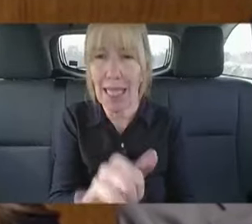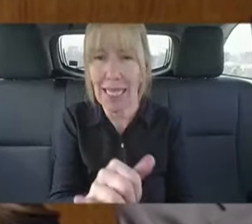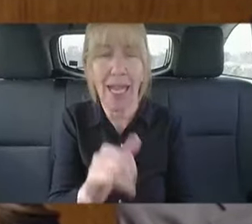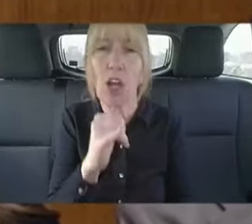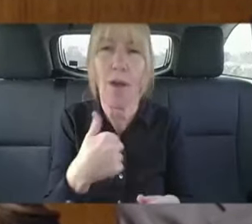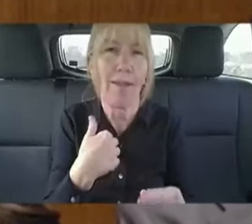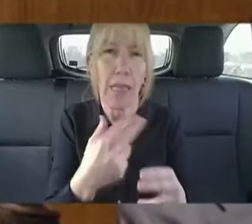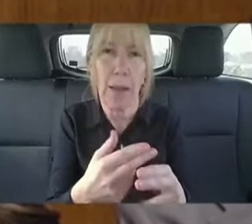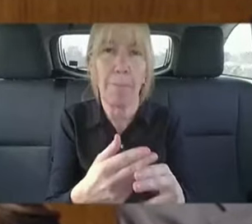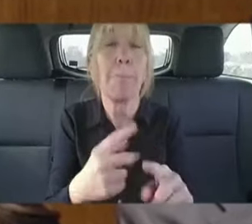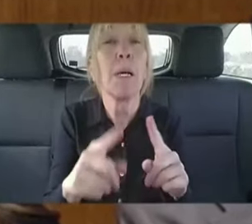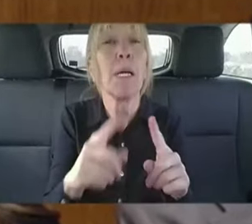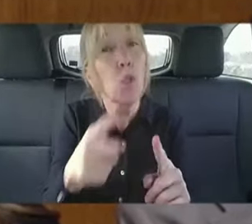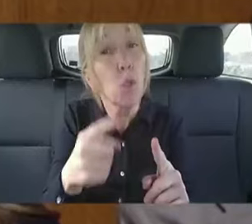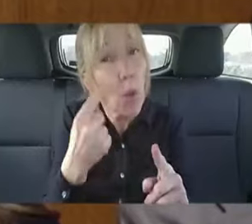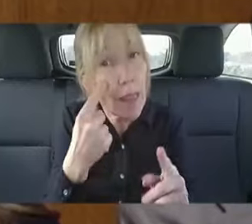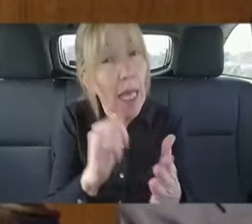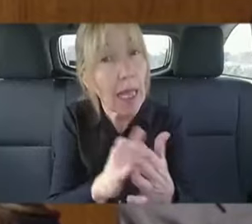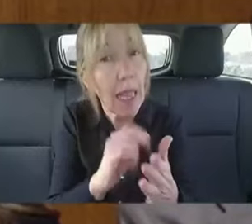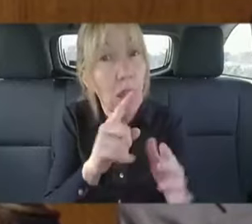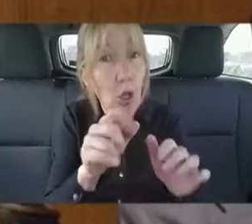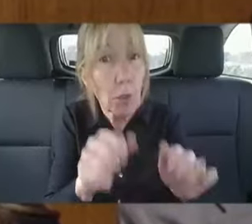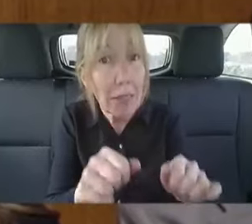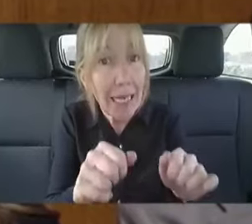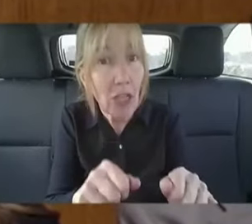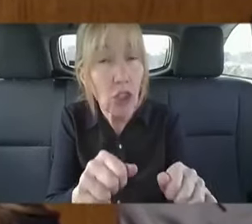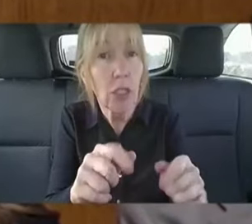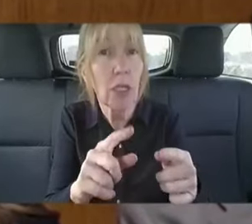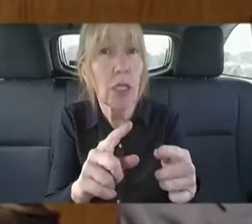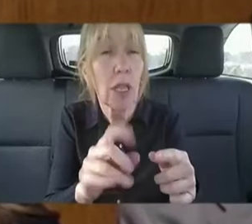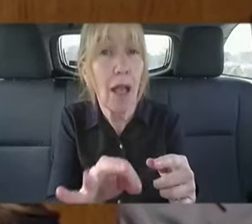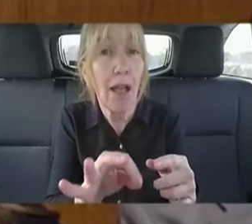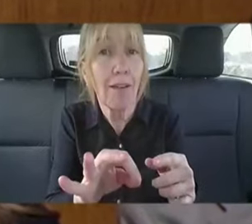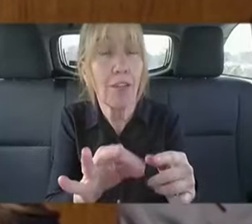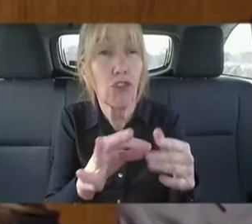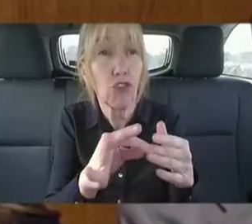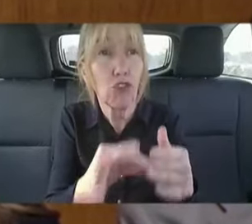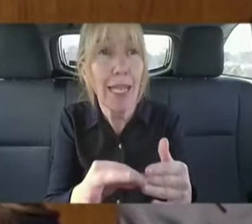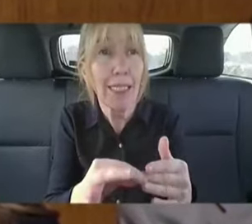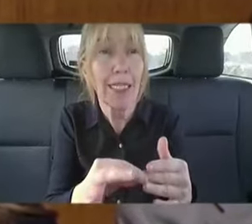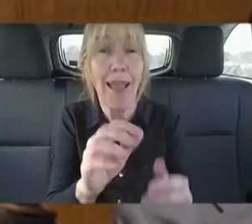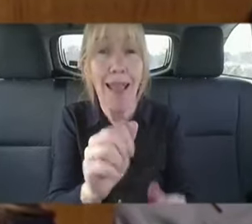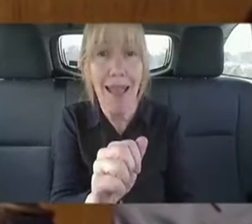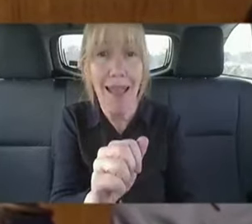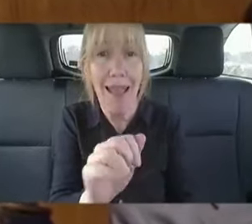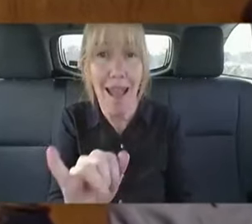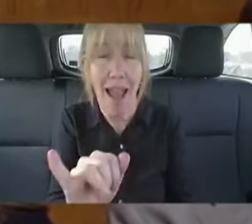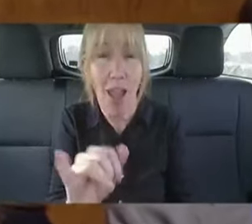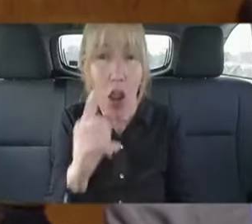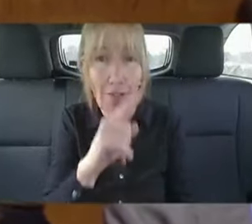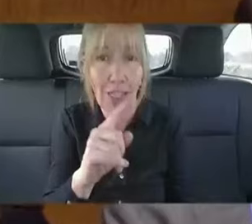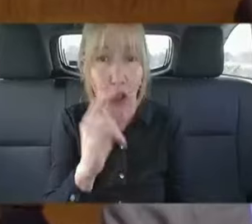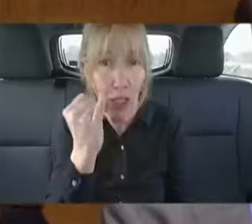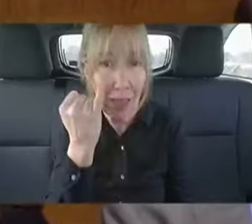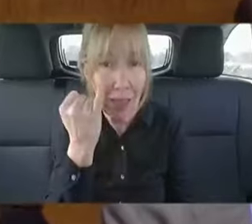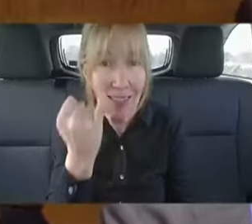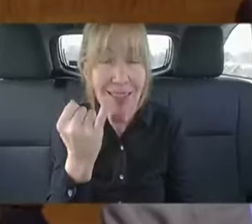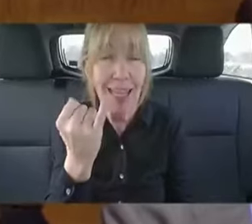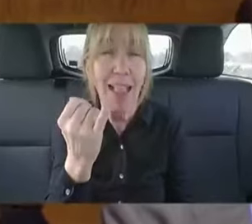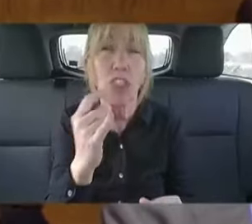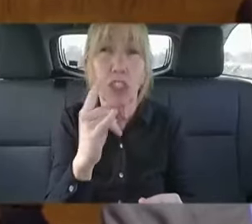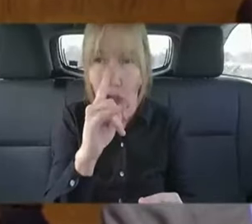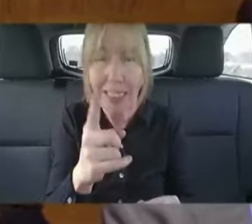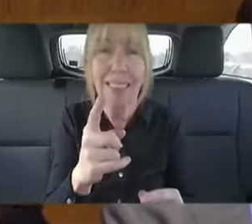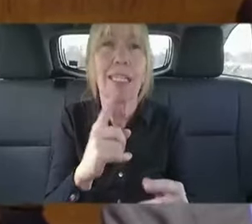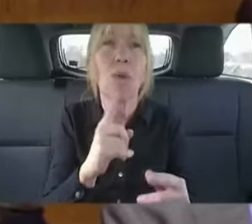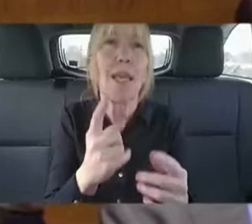Do you think there's potential of directing artificial intelligence? I mean, we've heard so many different novel cases, sets